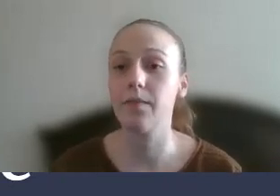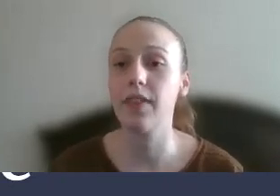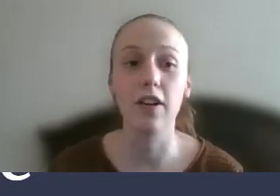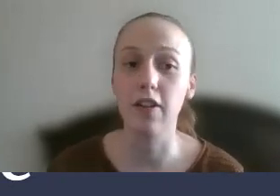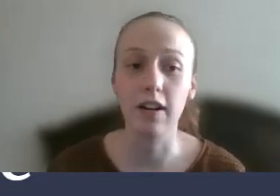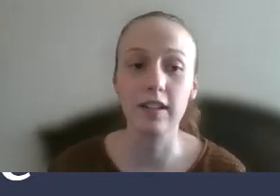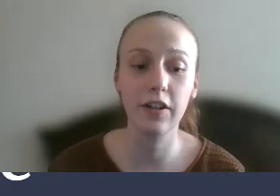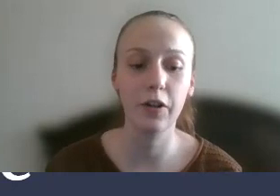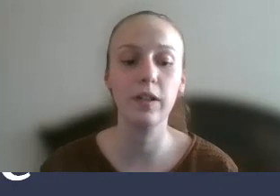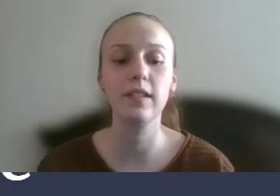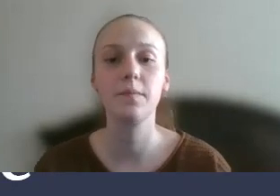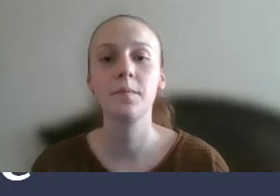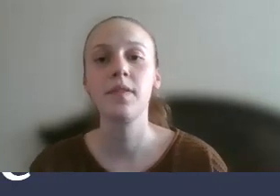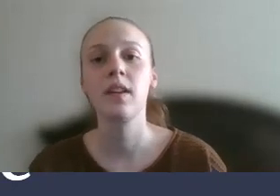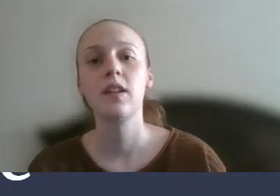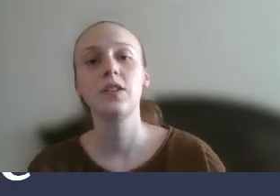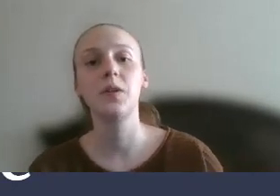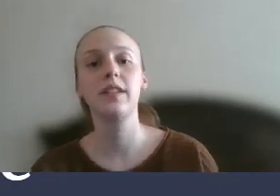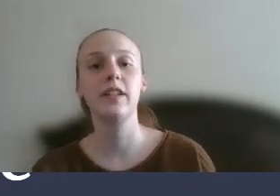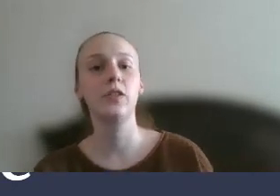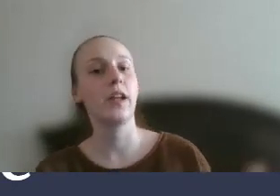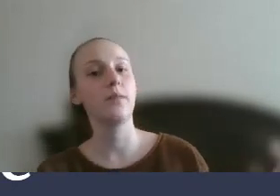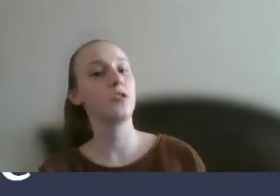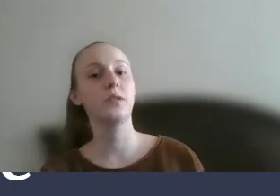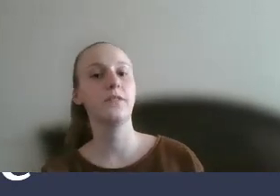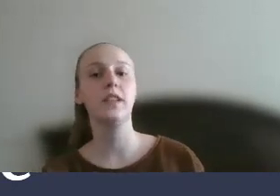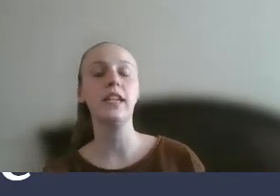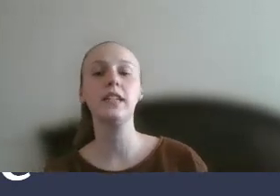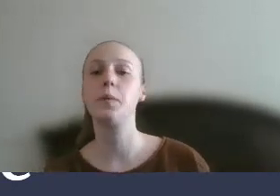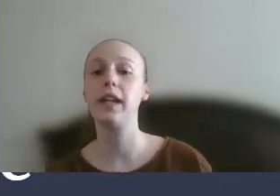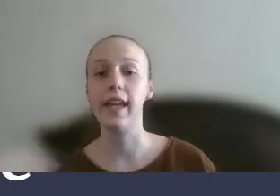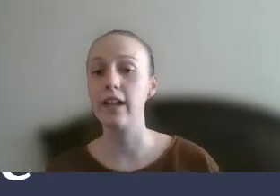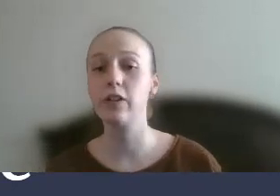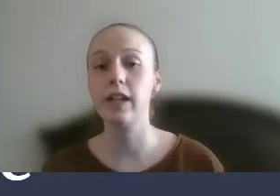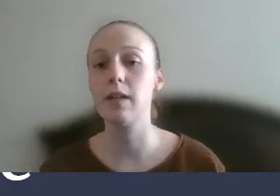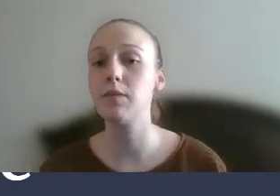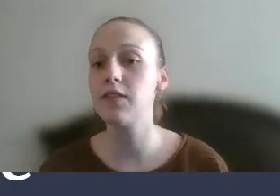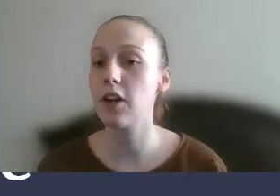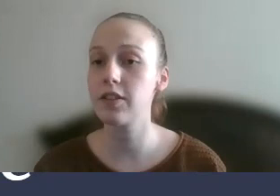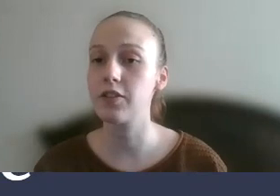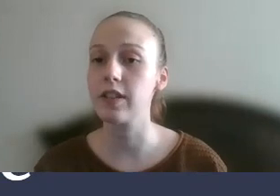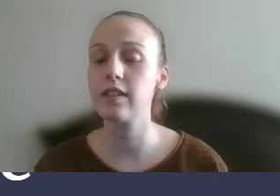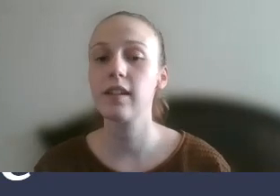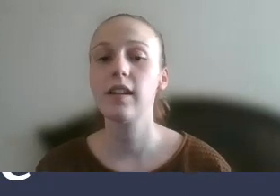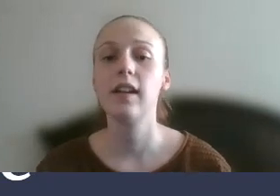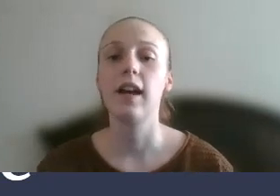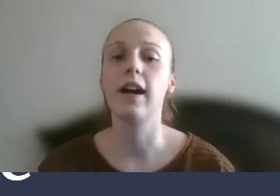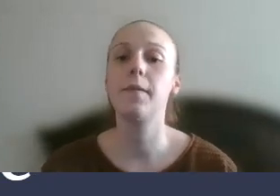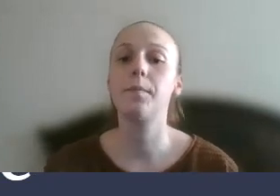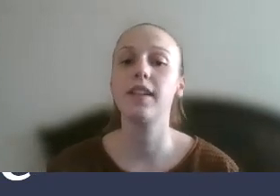night, they are not considered homeless. So this can look like multiple different things, but it can look like them living on the